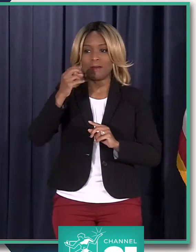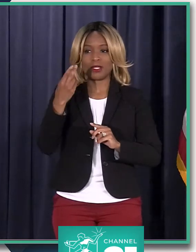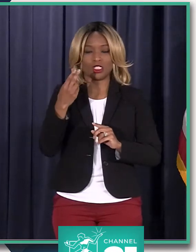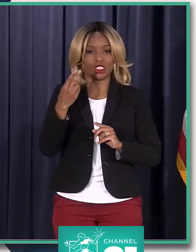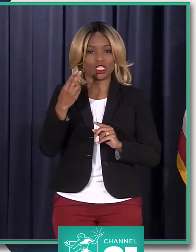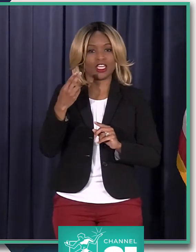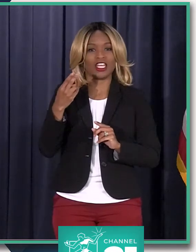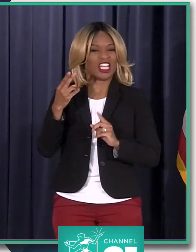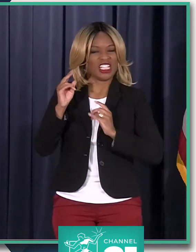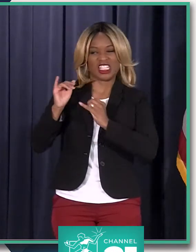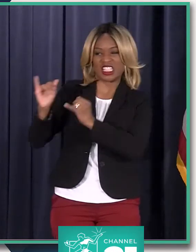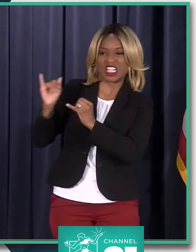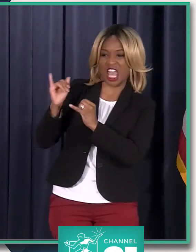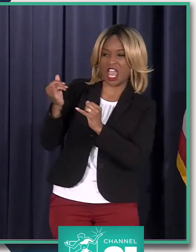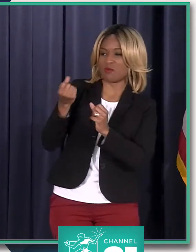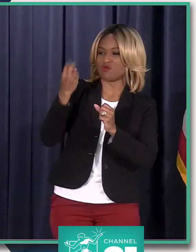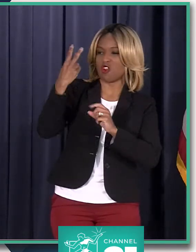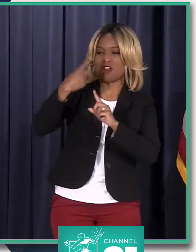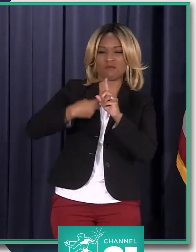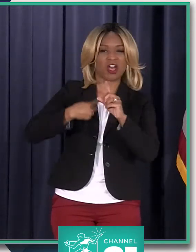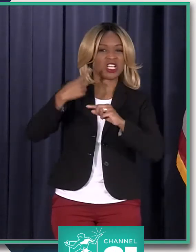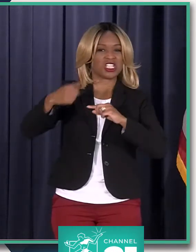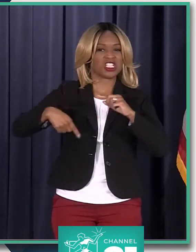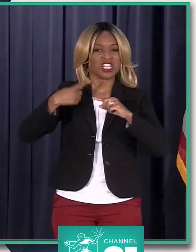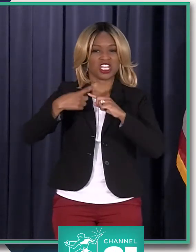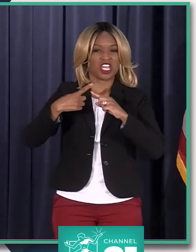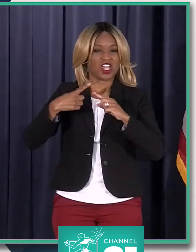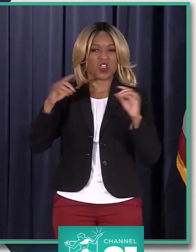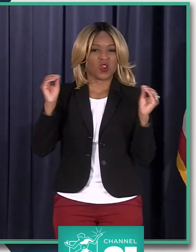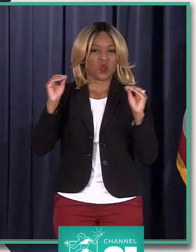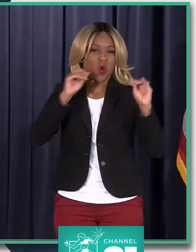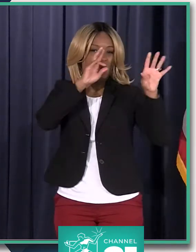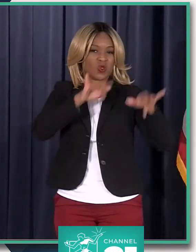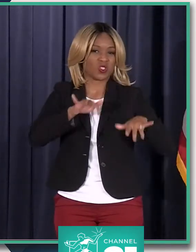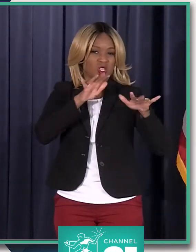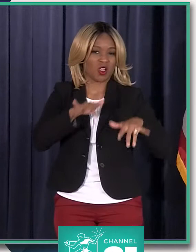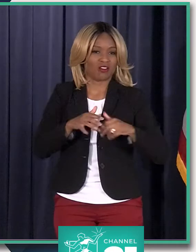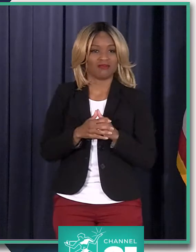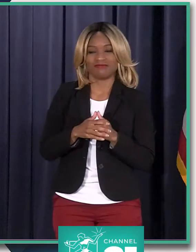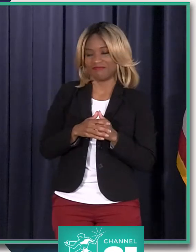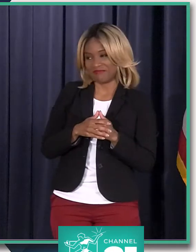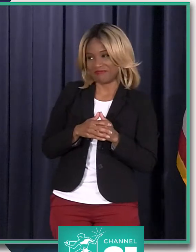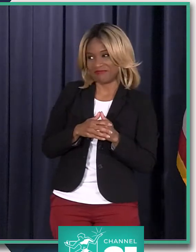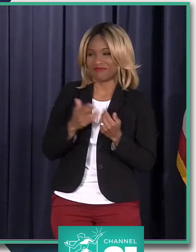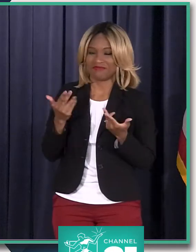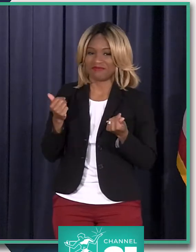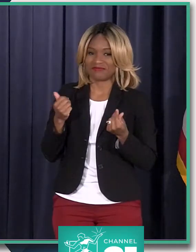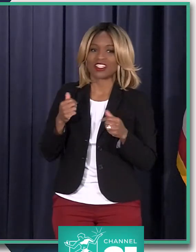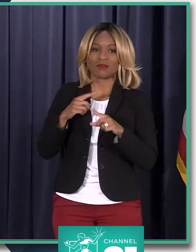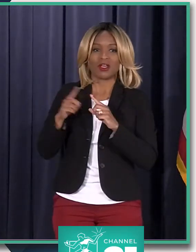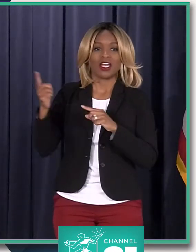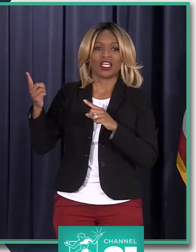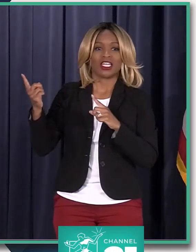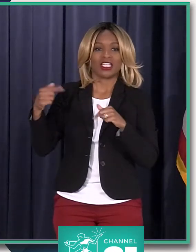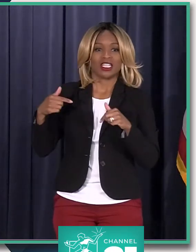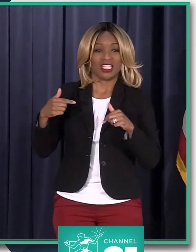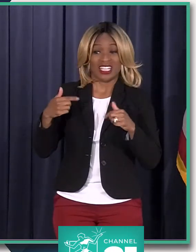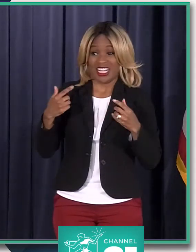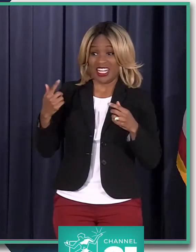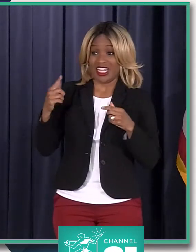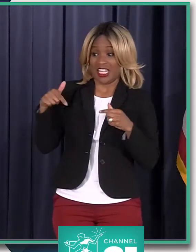year. And so he has started, and it's starting to cool off a little bit, and I guess he's going to experience